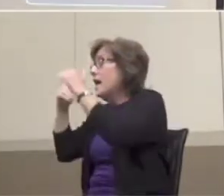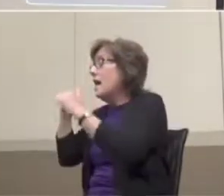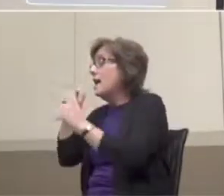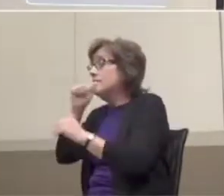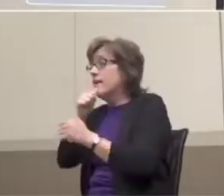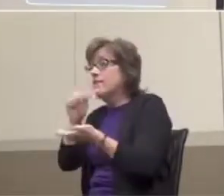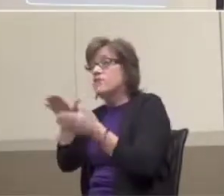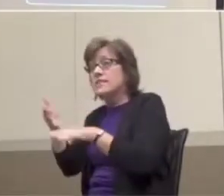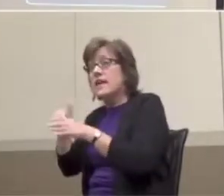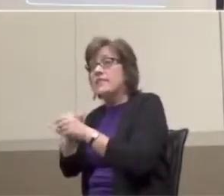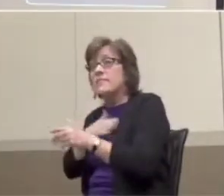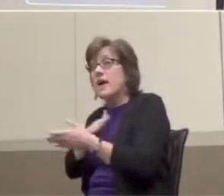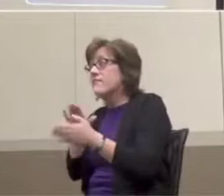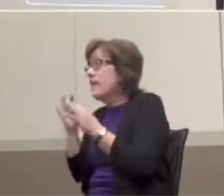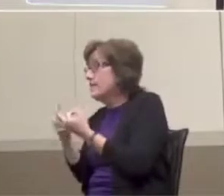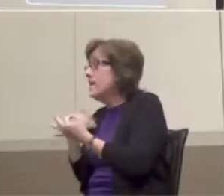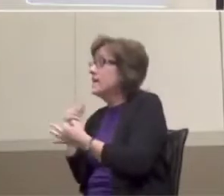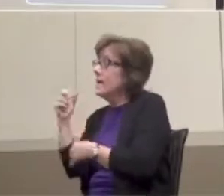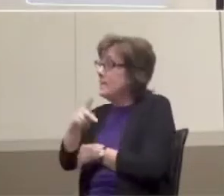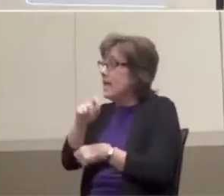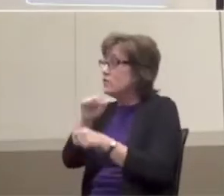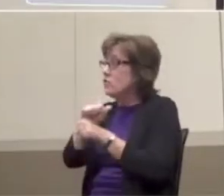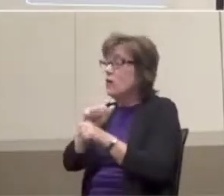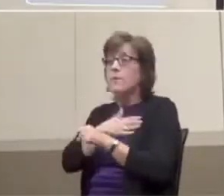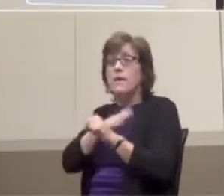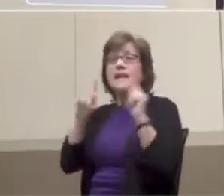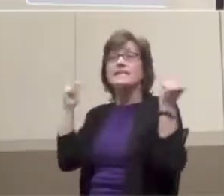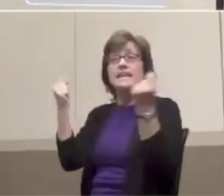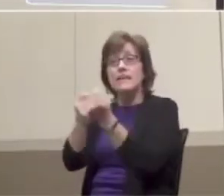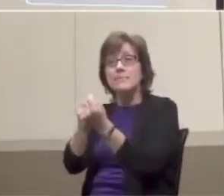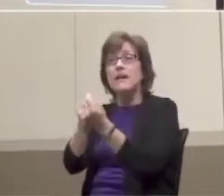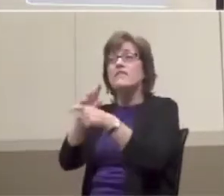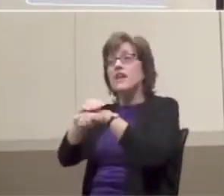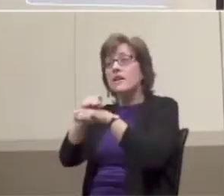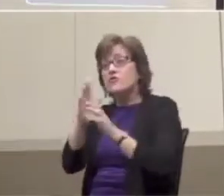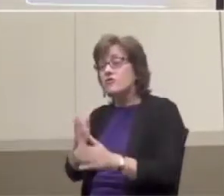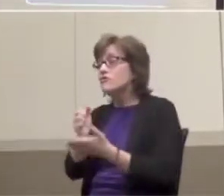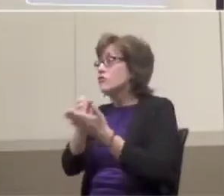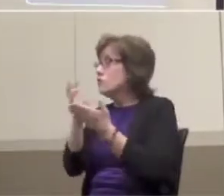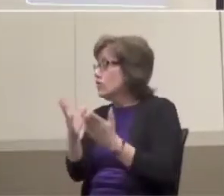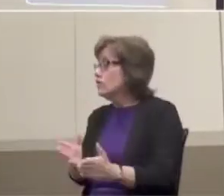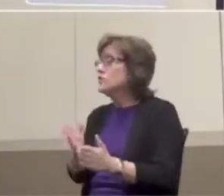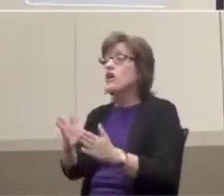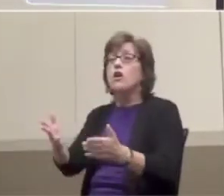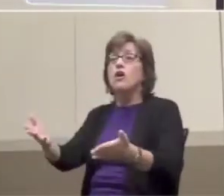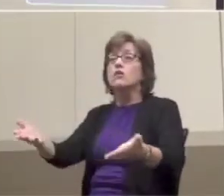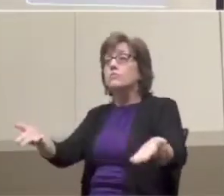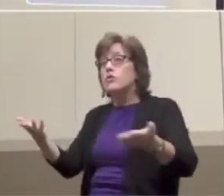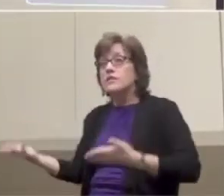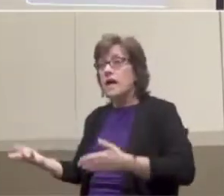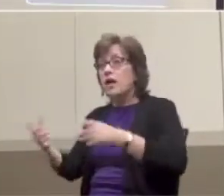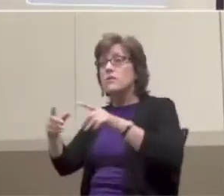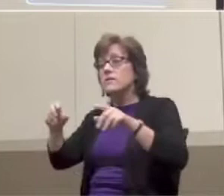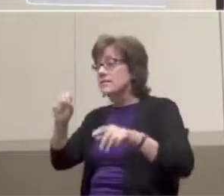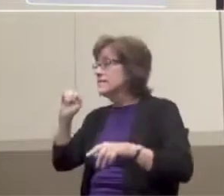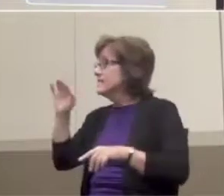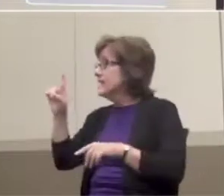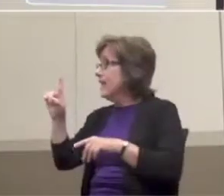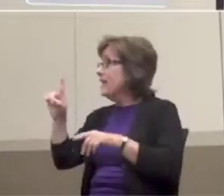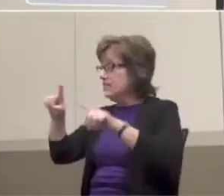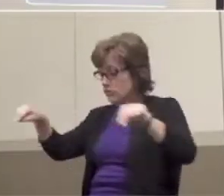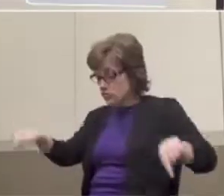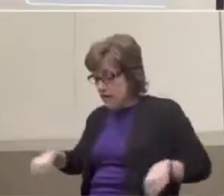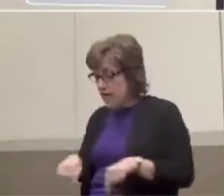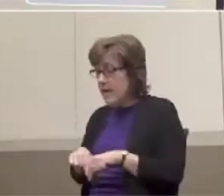family, and when I came back to work, my team of counselors and social workers pulled out the sand tray, and I couldn't even express to them the level of grief that I